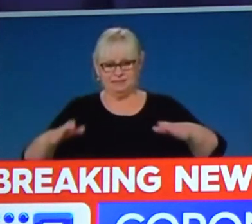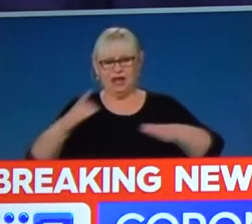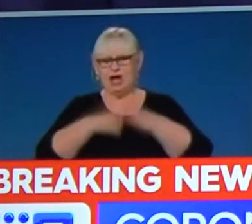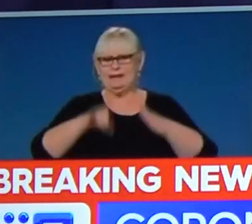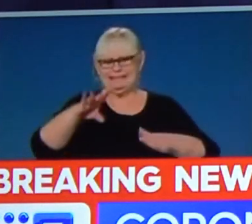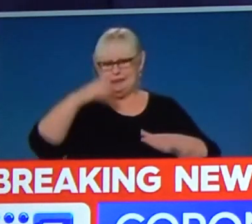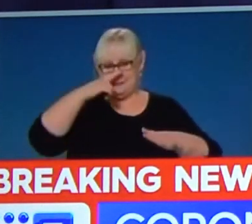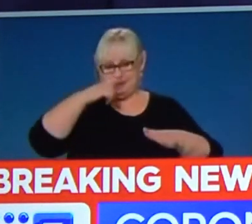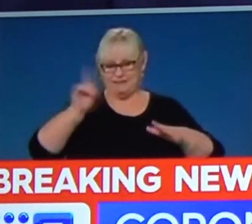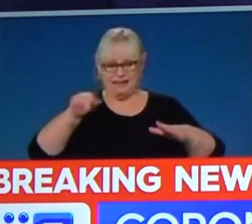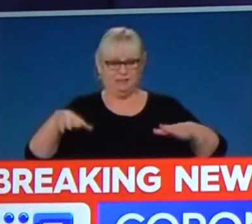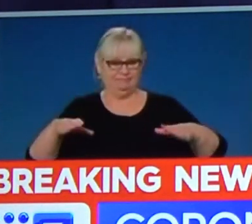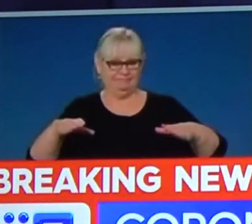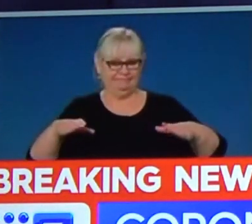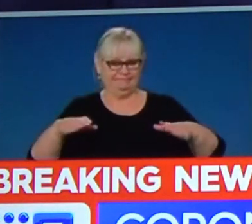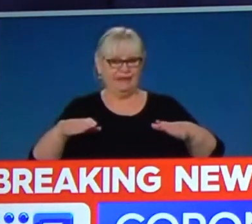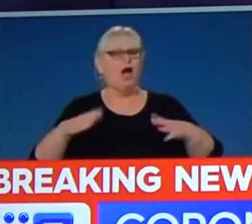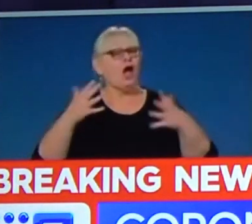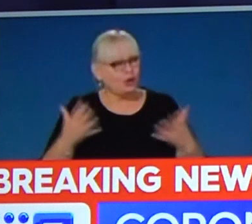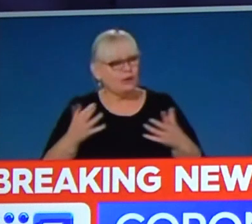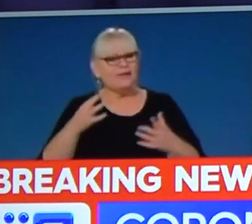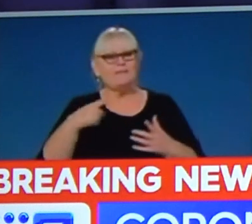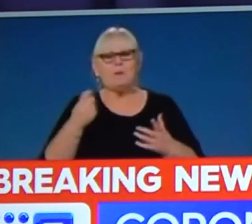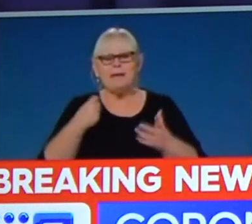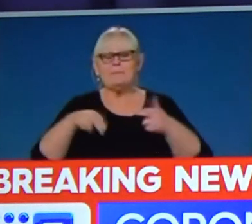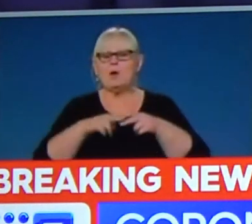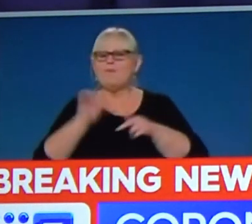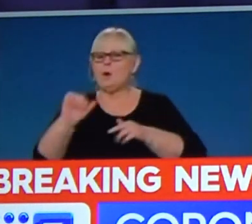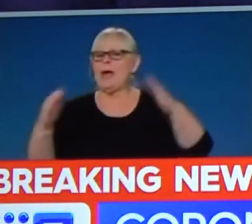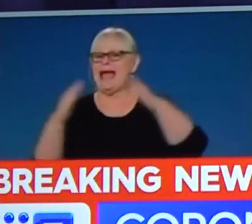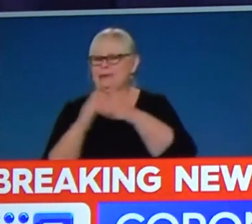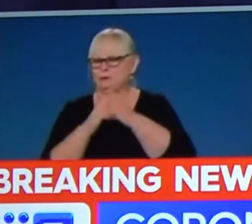to 10 persons, except for members of your household,